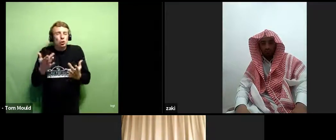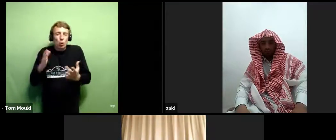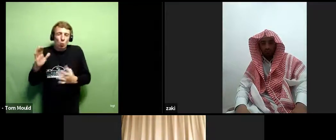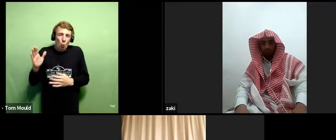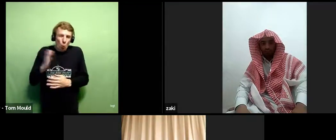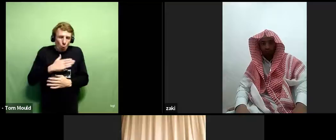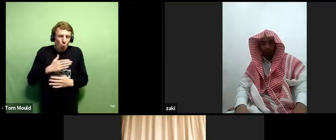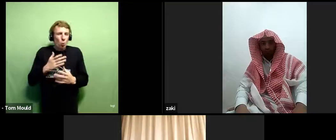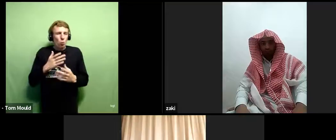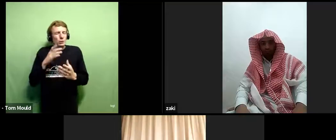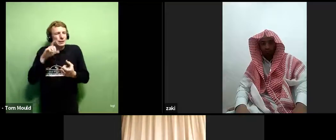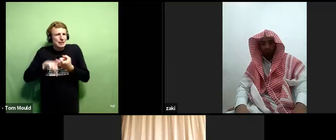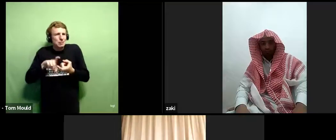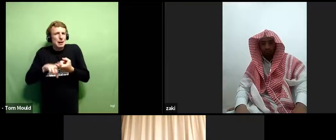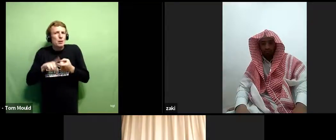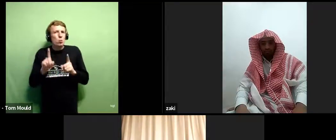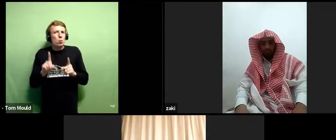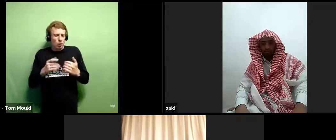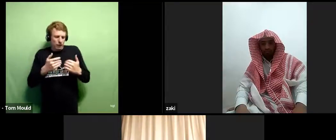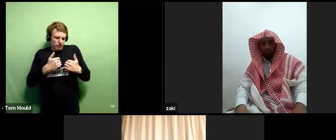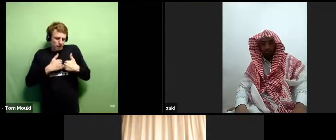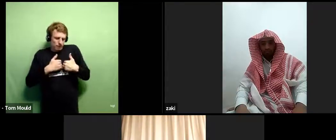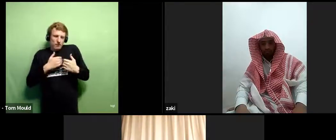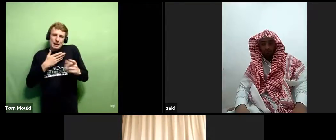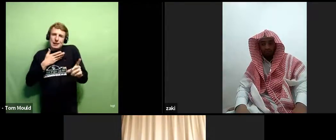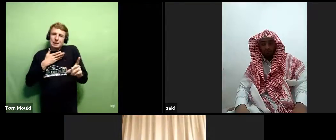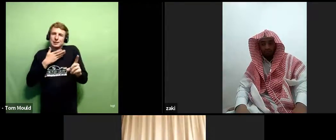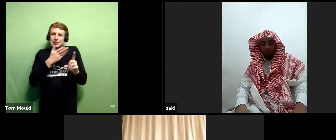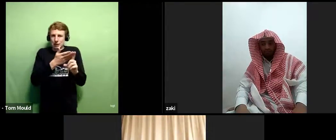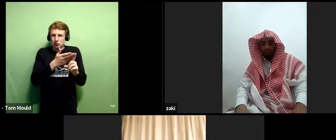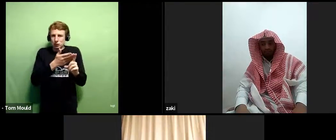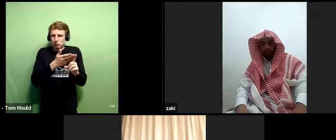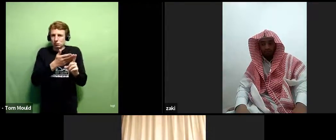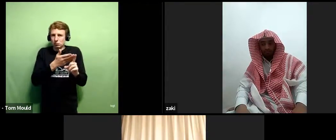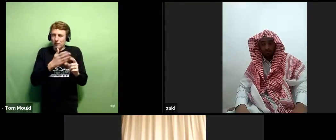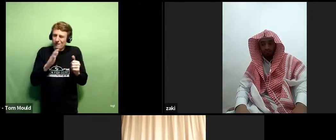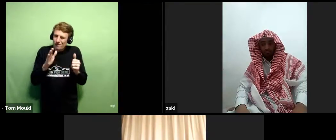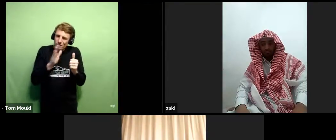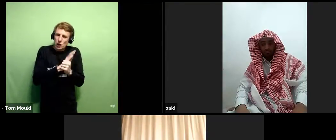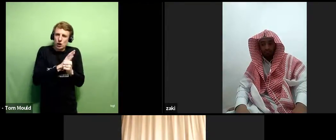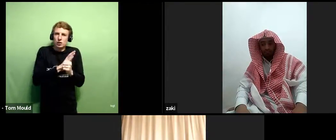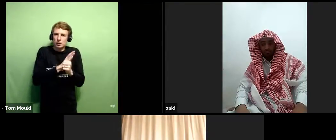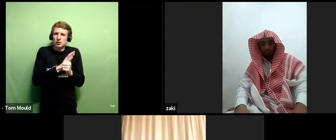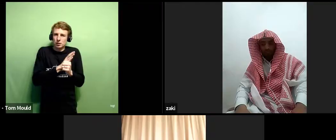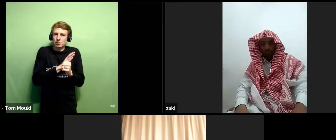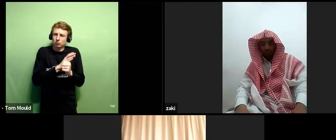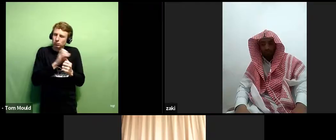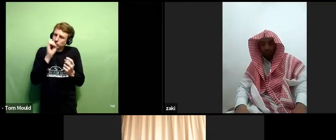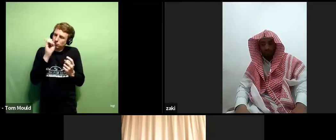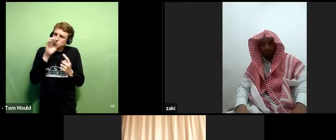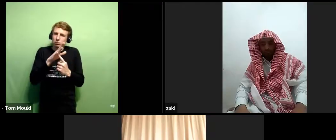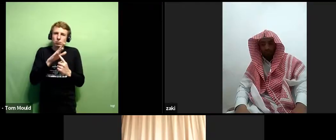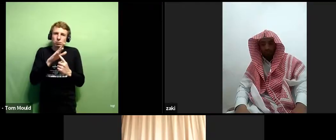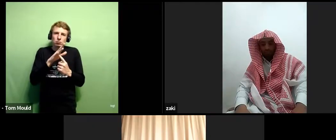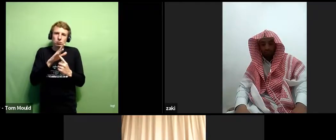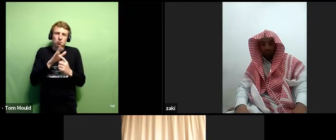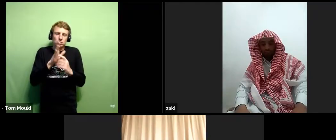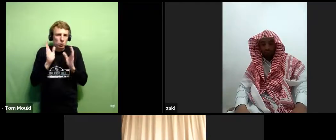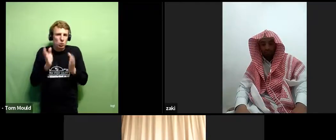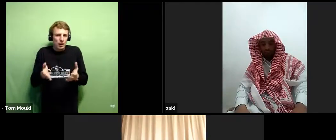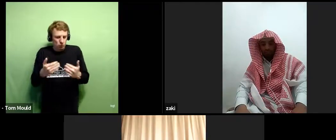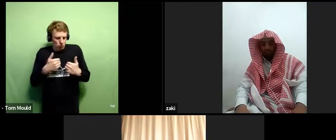explain. We'll explain coming up when it is absolutely essential and it's an obligation to have this